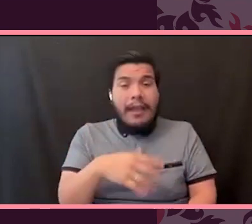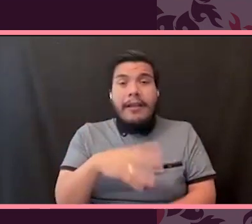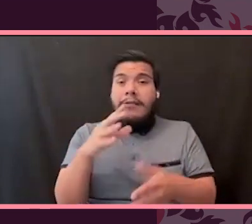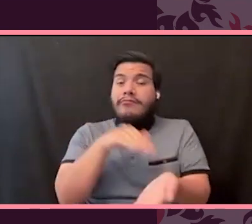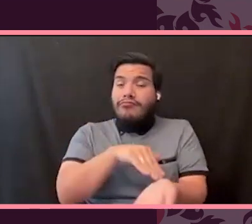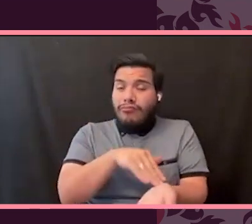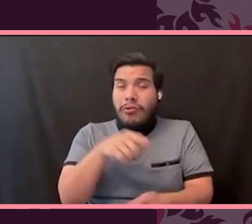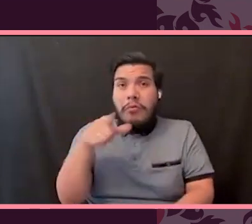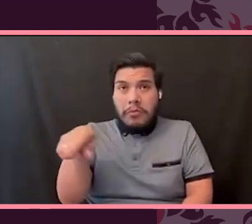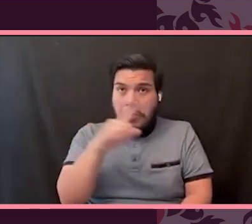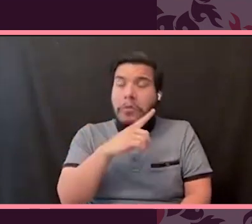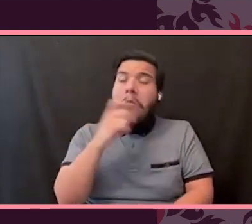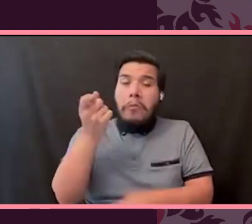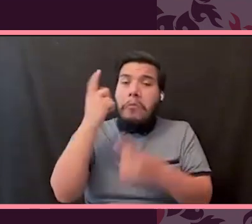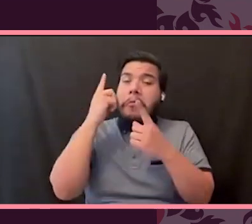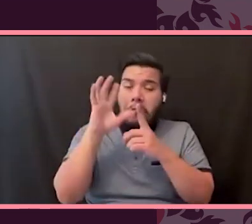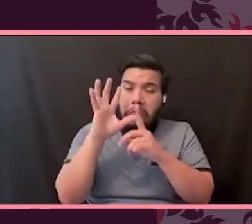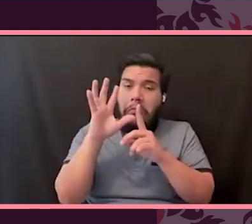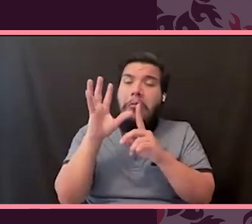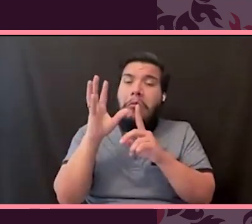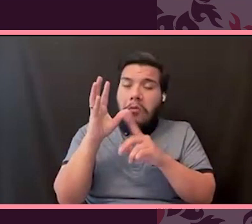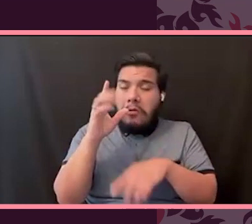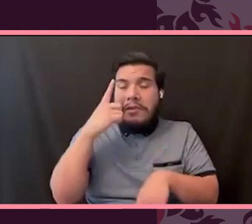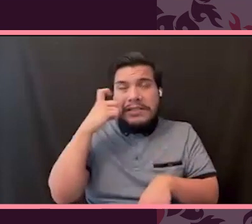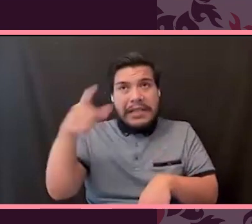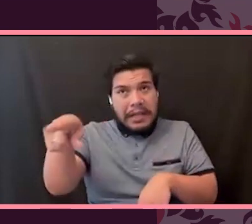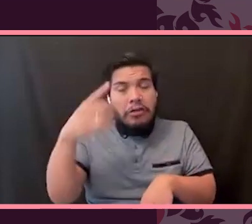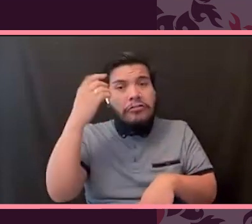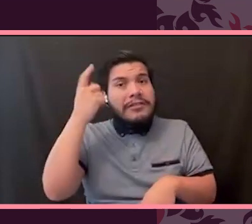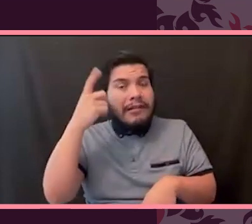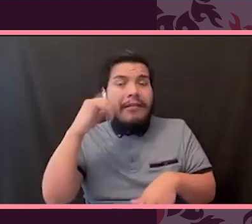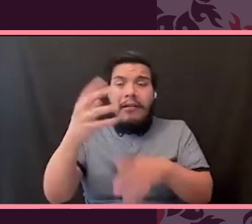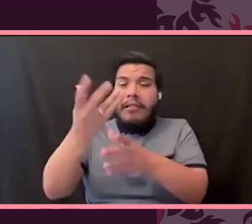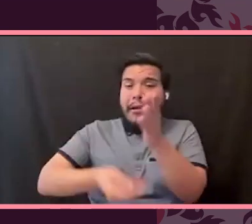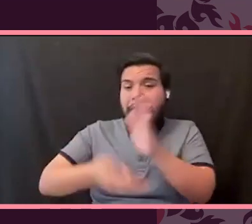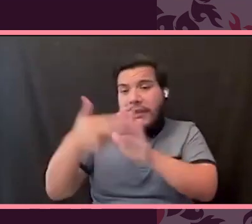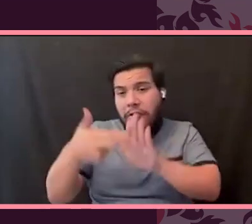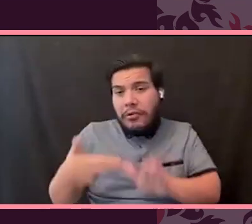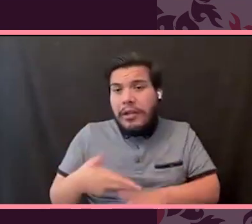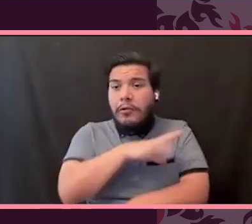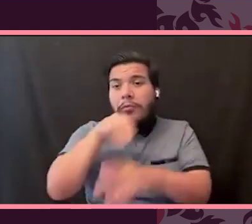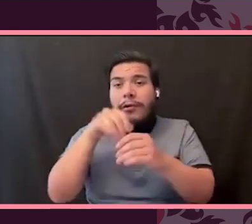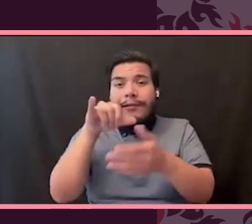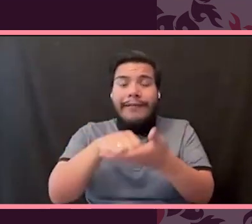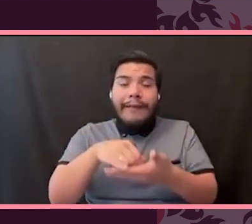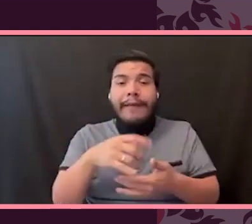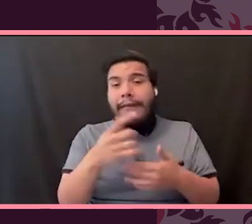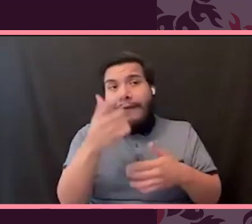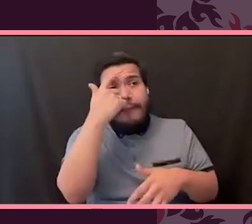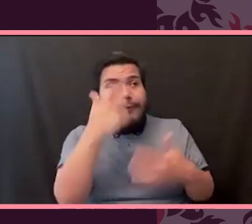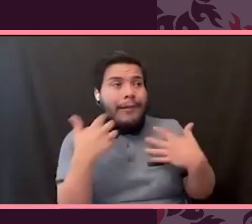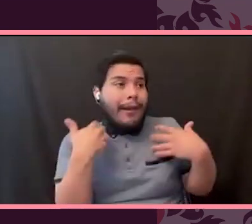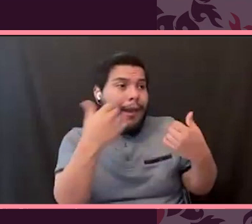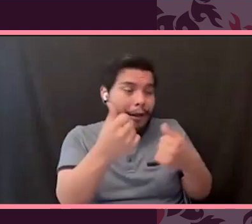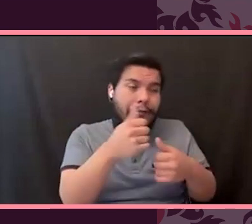in the regard of that they have an understanding of the lack of diagnosis and that disadvantage piece, and they incorporate that. And then being a mental health professional, I've come